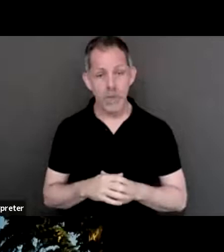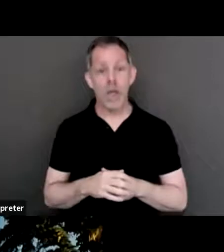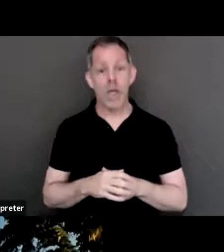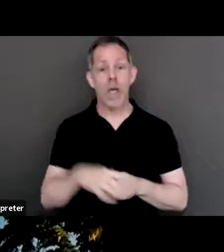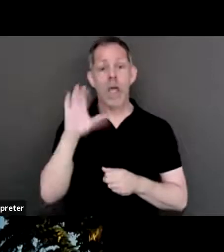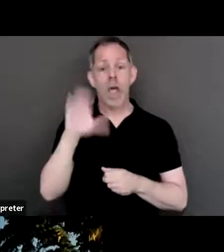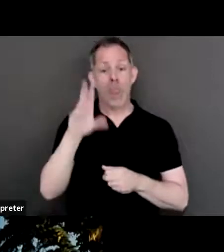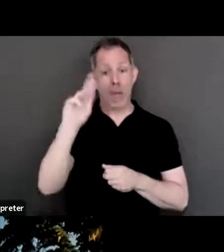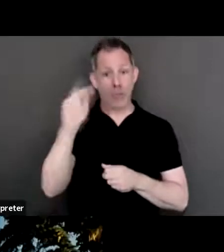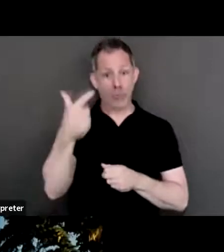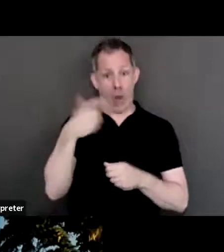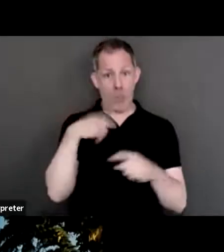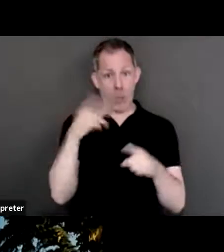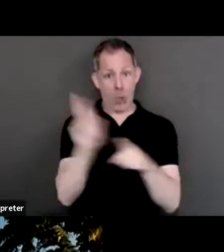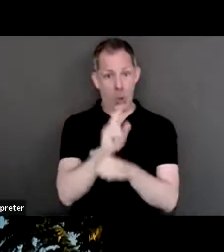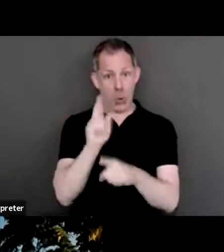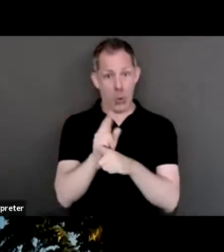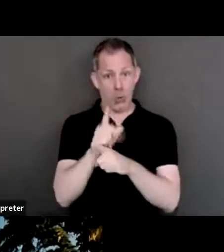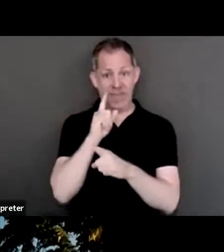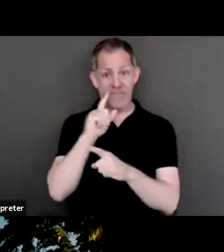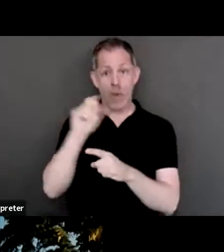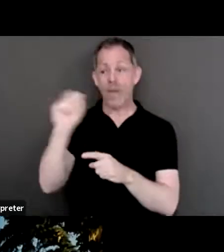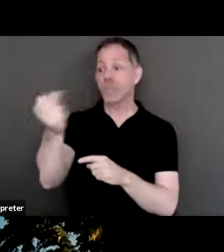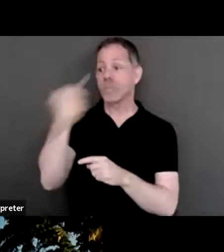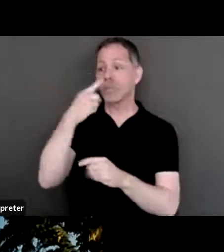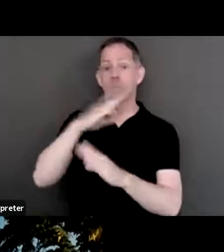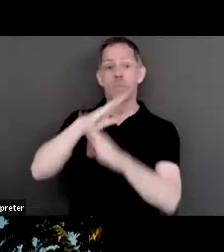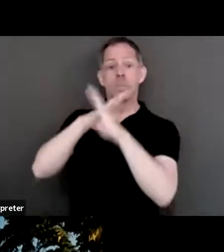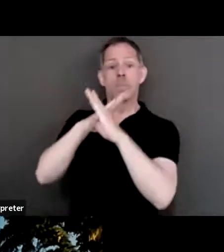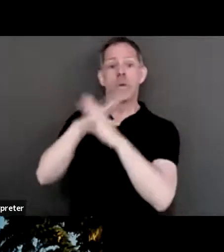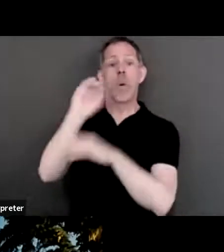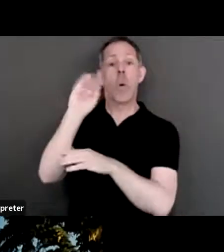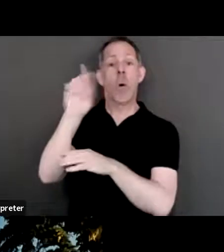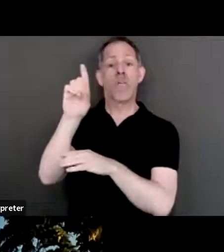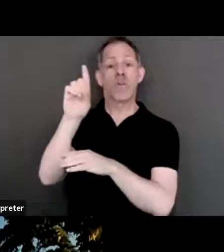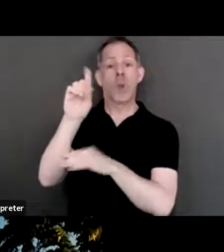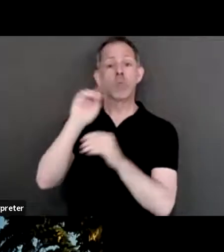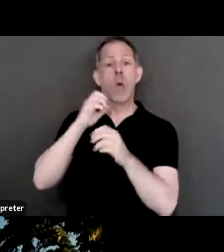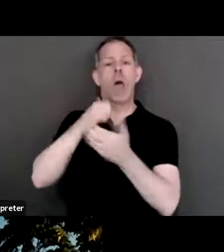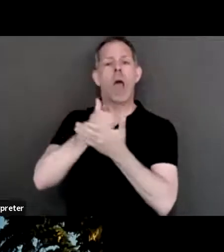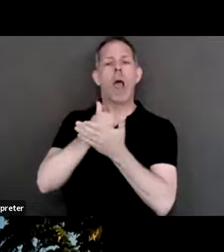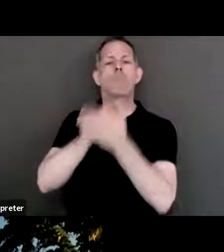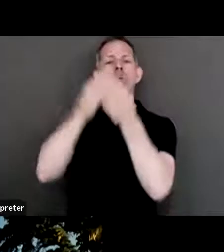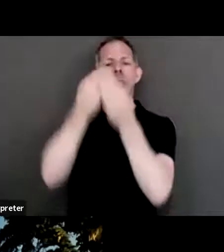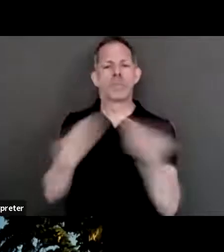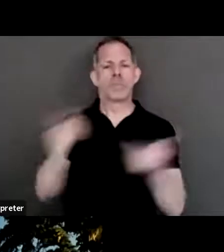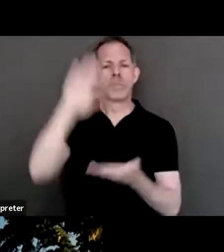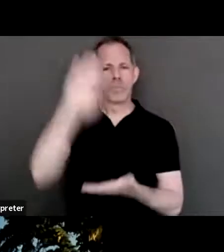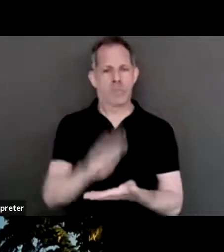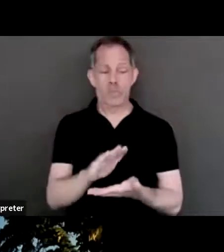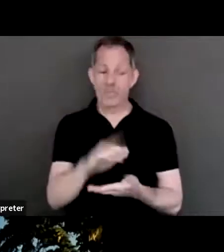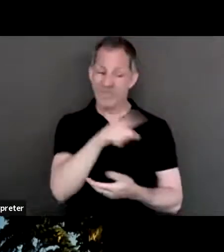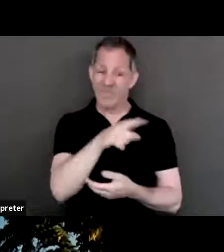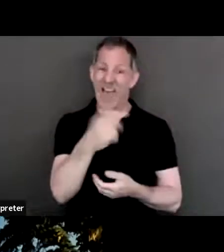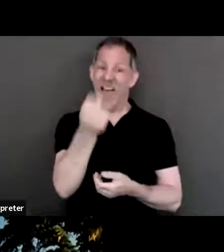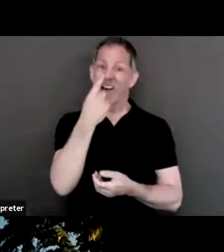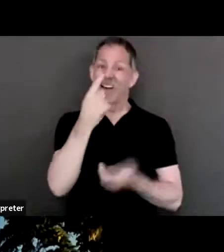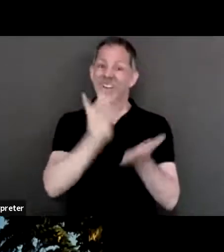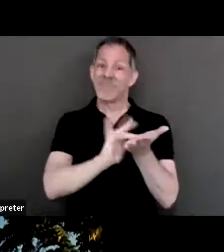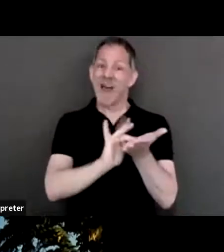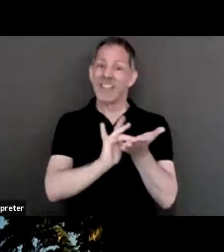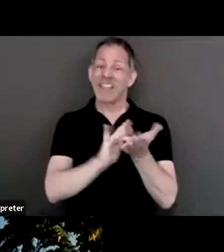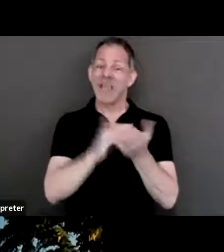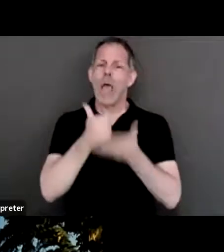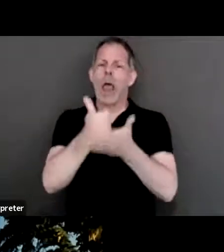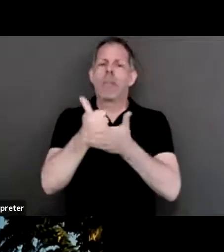an overdose. It's a life-saving intervention in the majority of cases. Naloxone is also commonly known by one of its